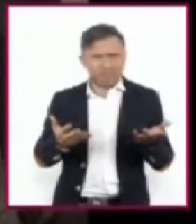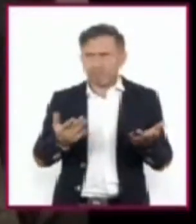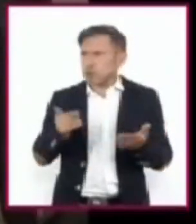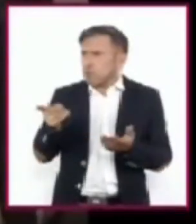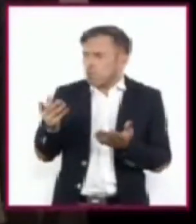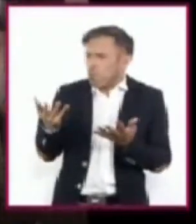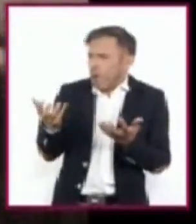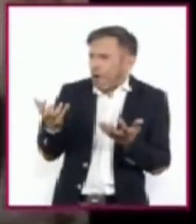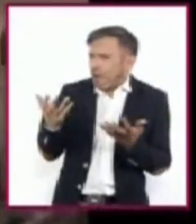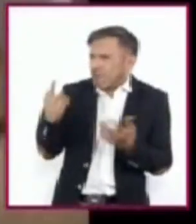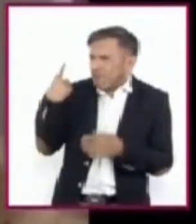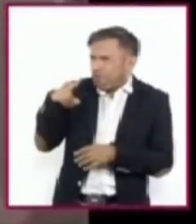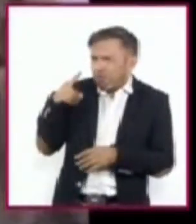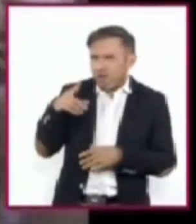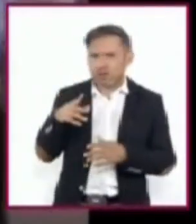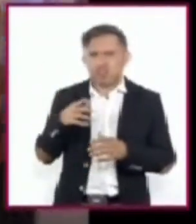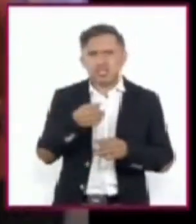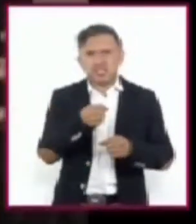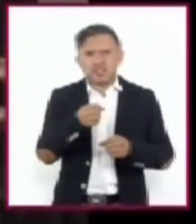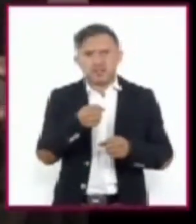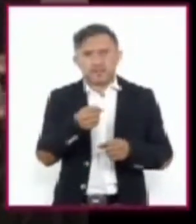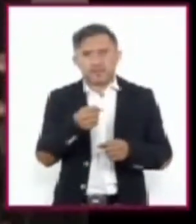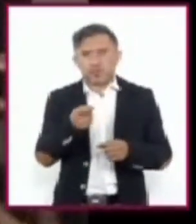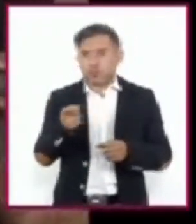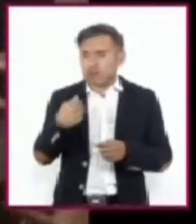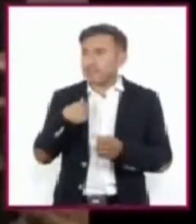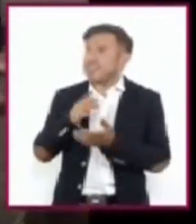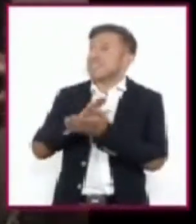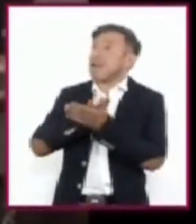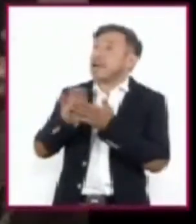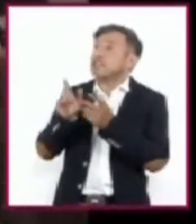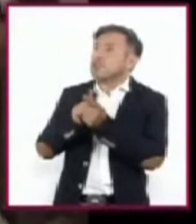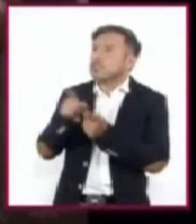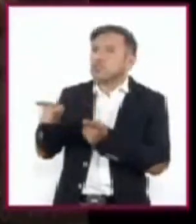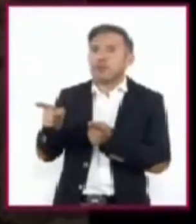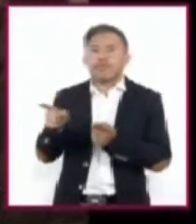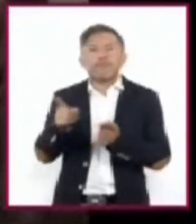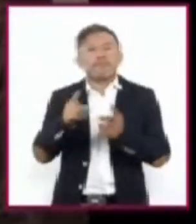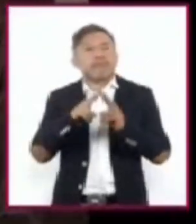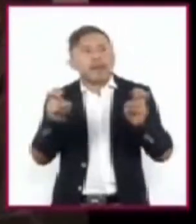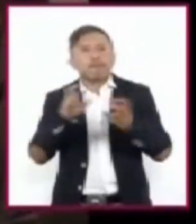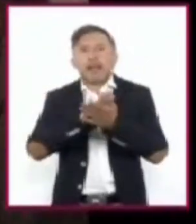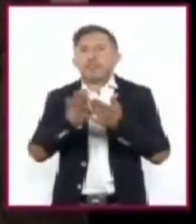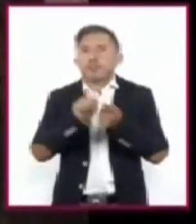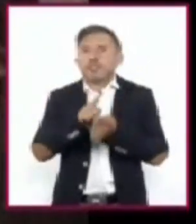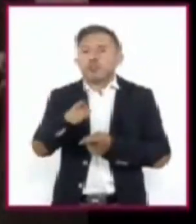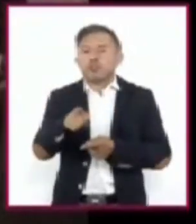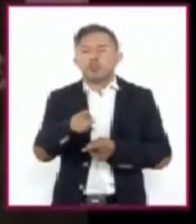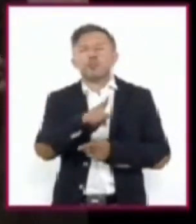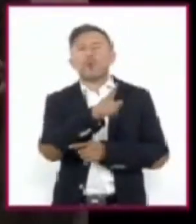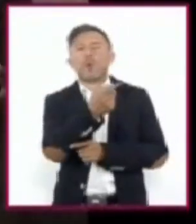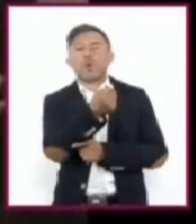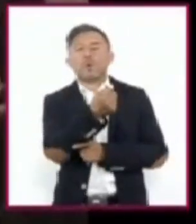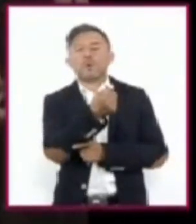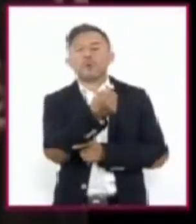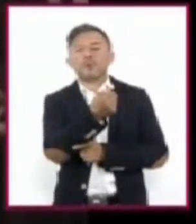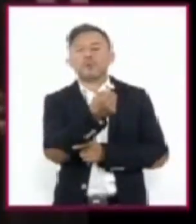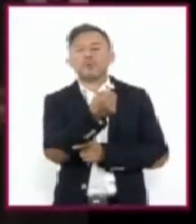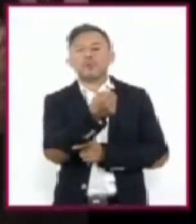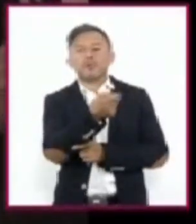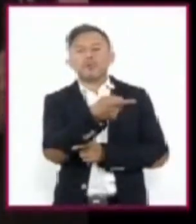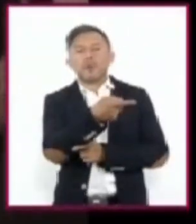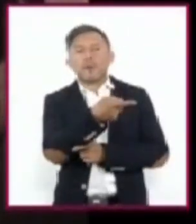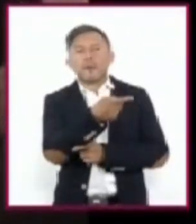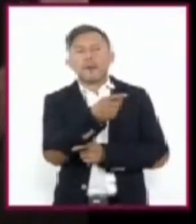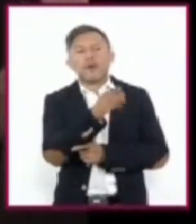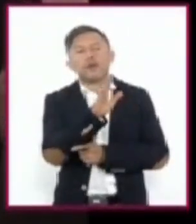to be your friends. Oh, very nice to meet you, very nice to meet you. Wait a minute. Choose one. Where